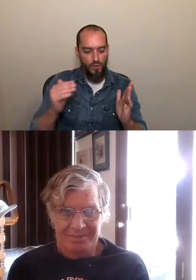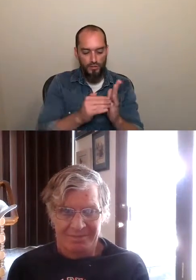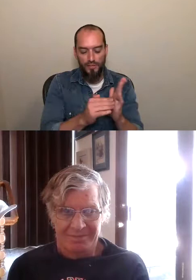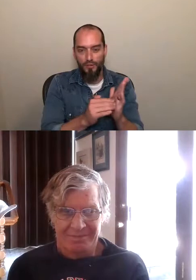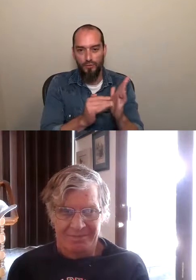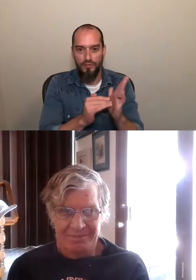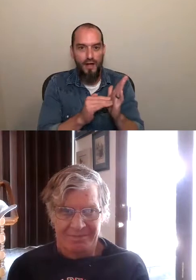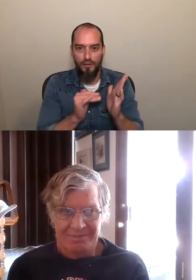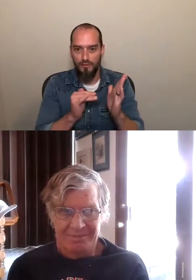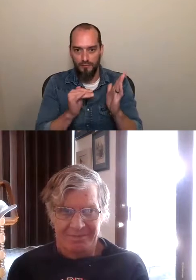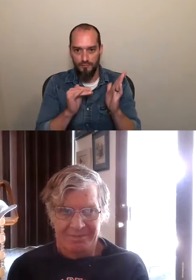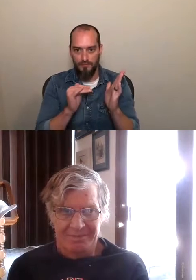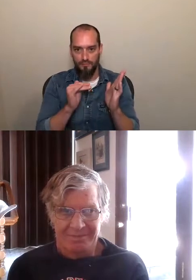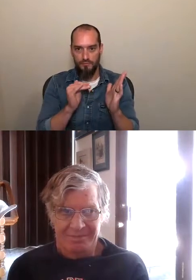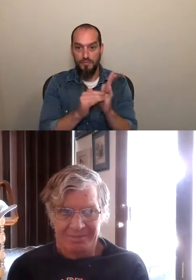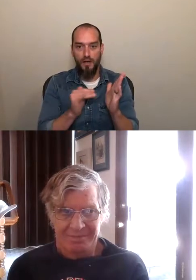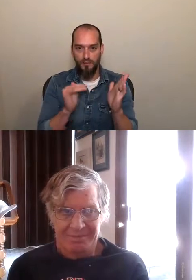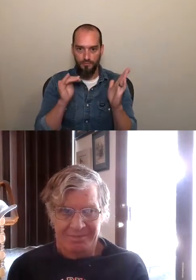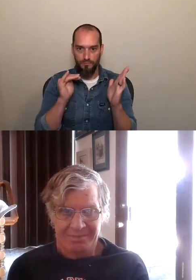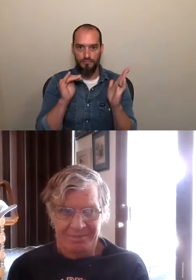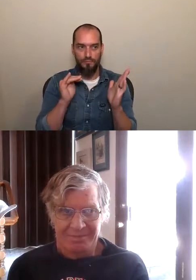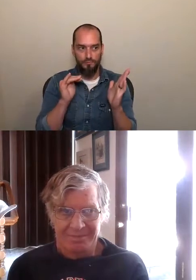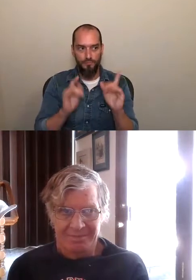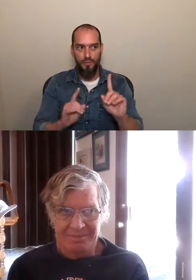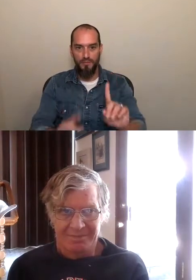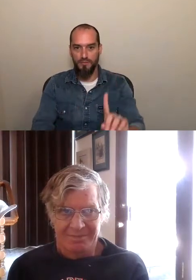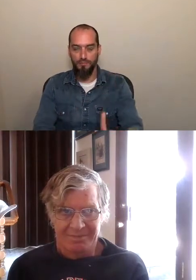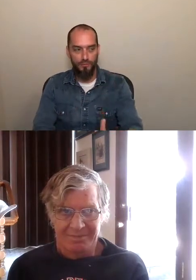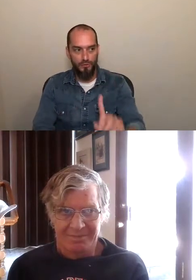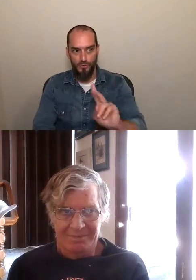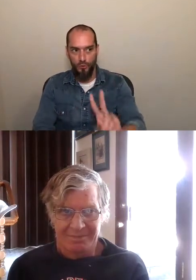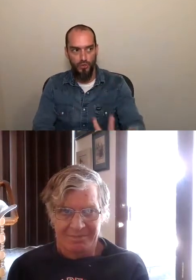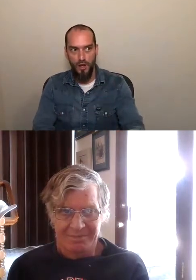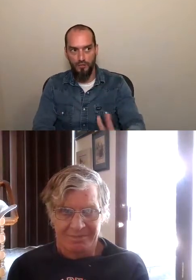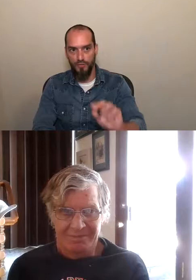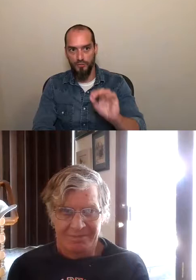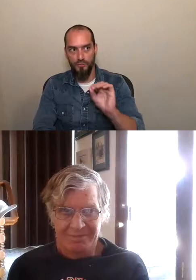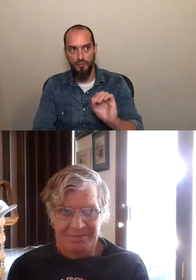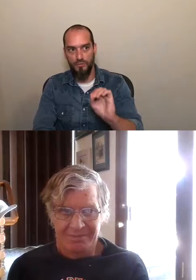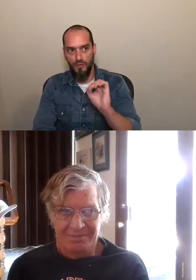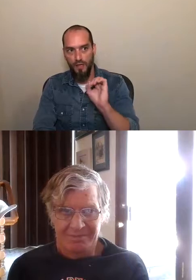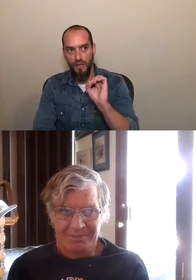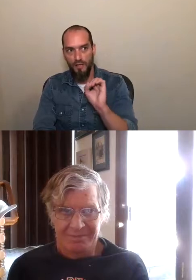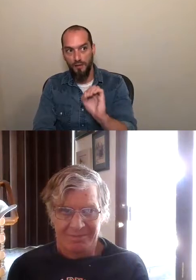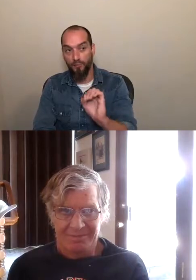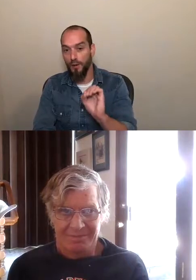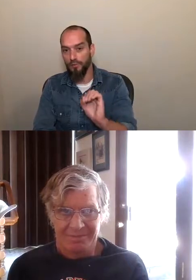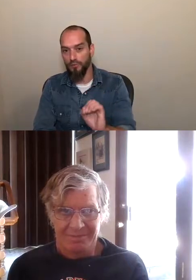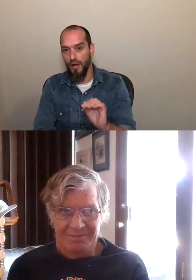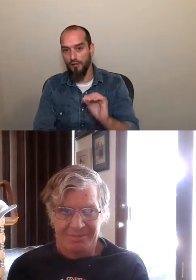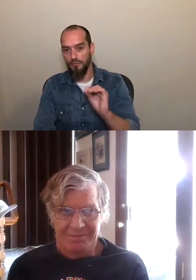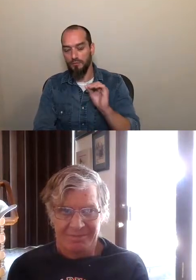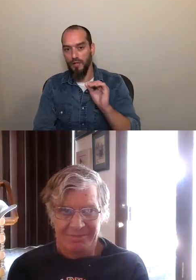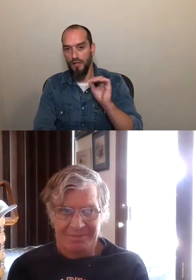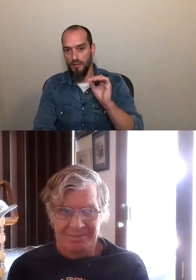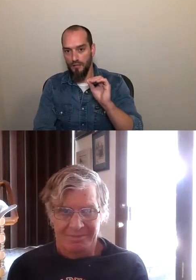Liquid water is not going through the tile. It's not. The problem is builders or contractors are using improper